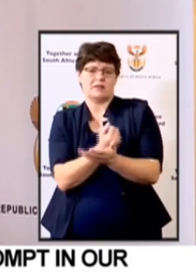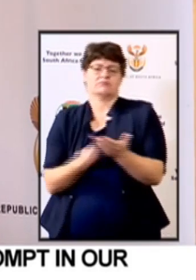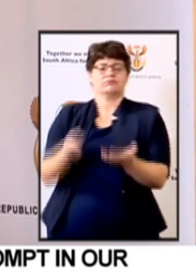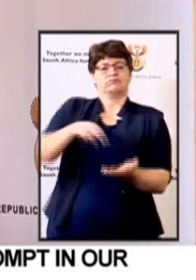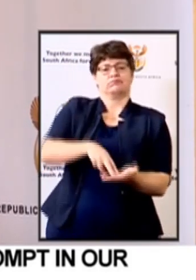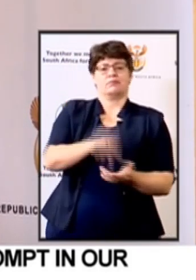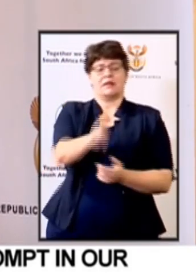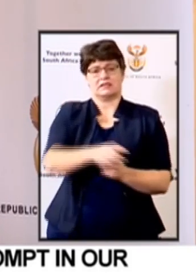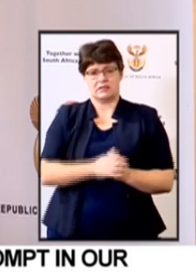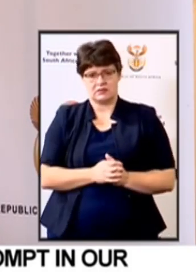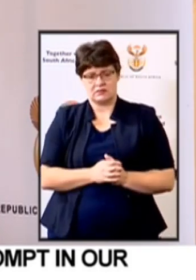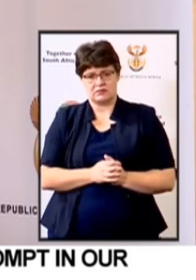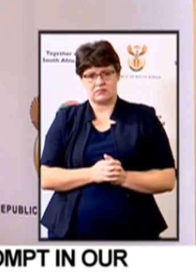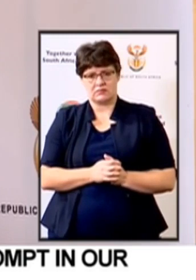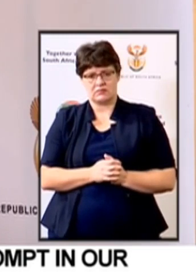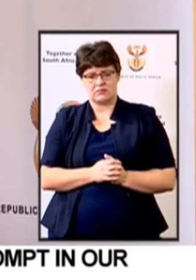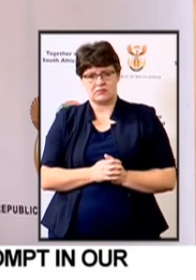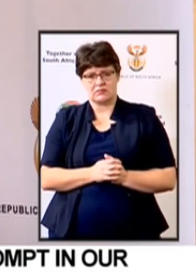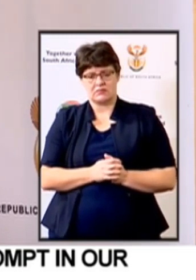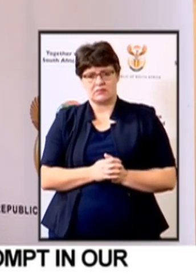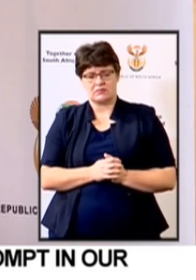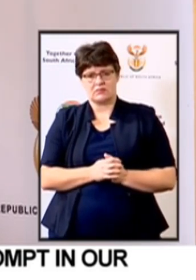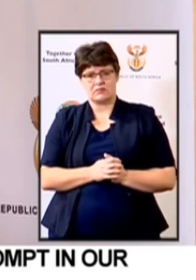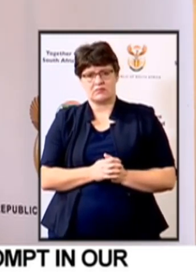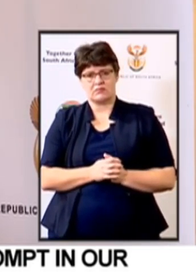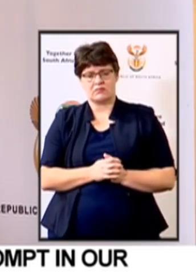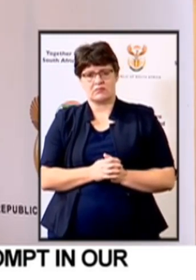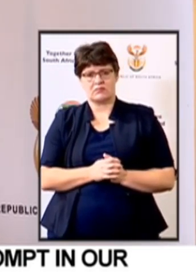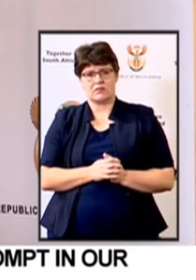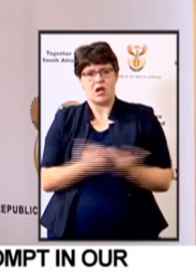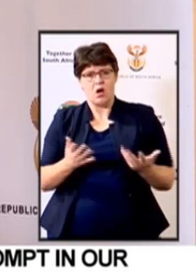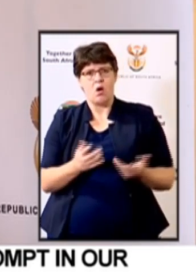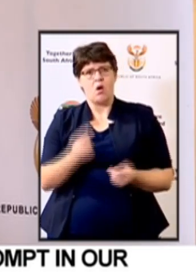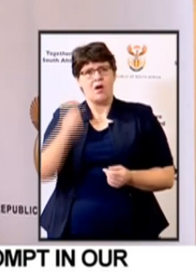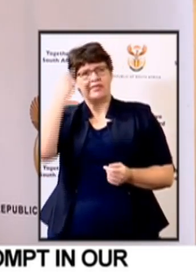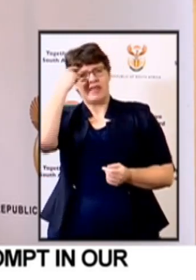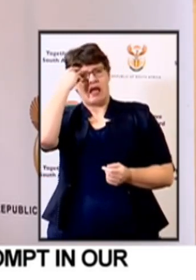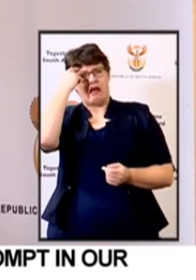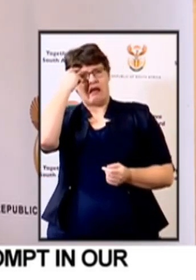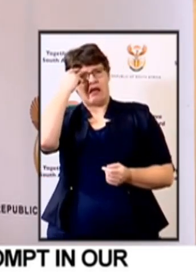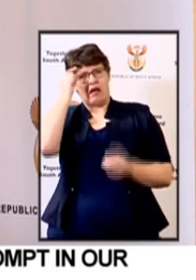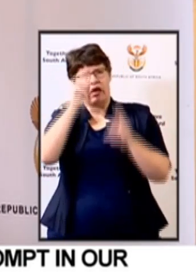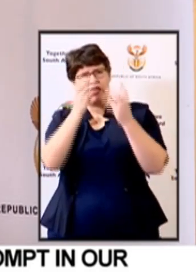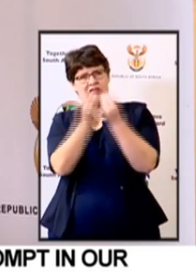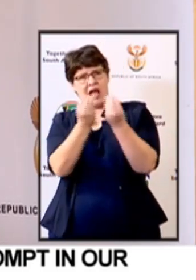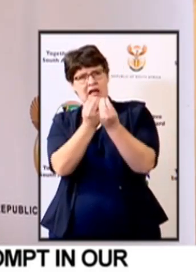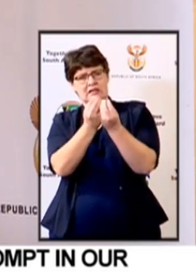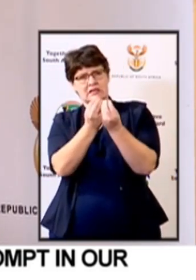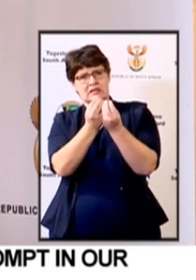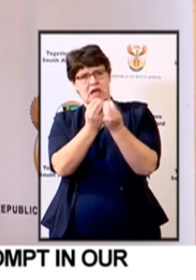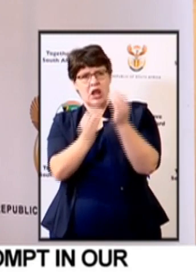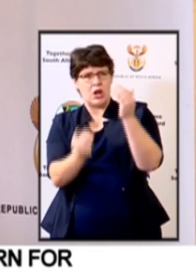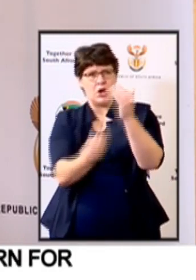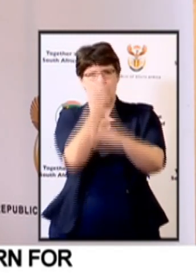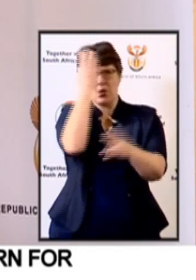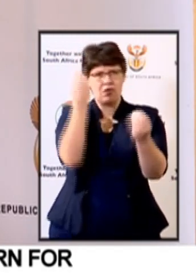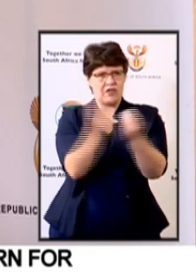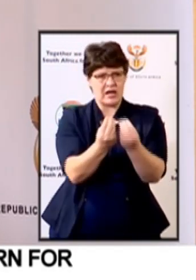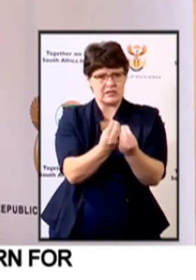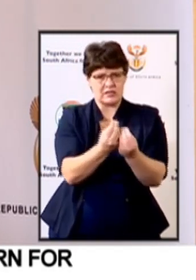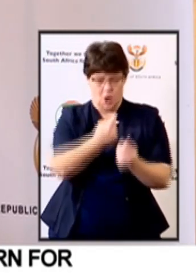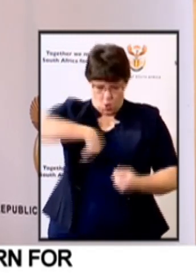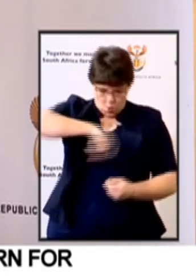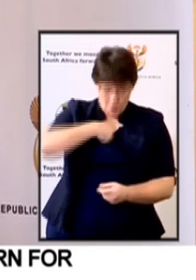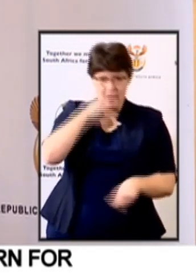As our case is new, so we must think anew and act anew."